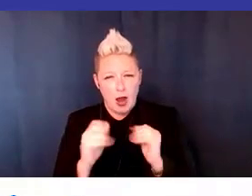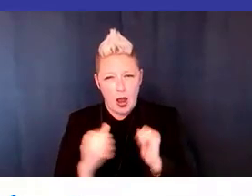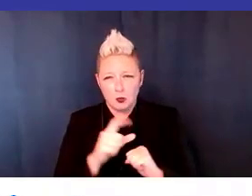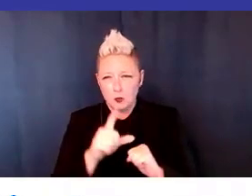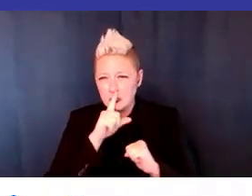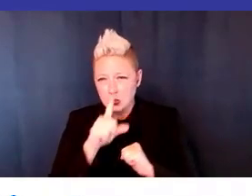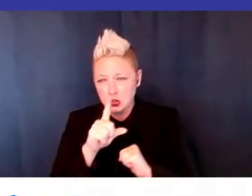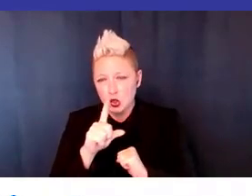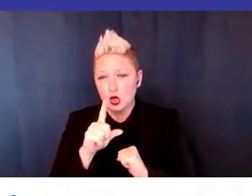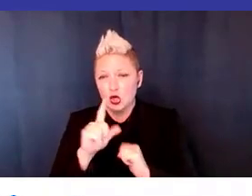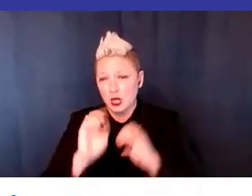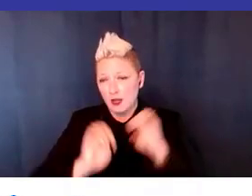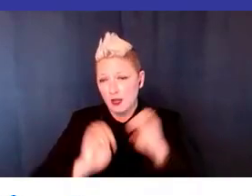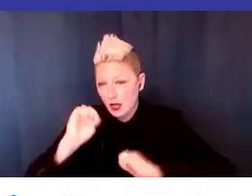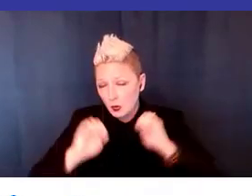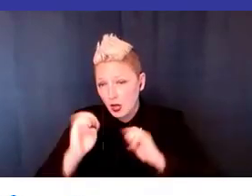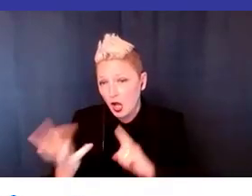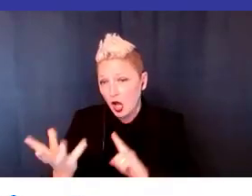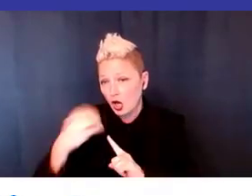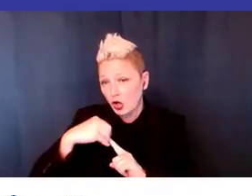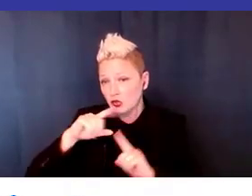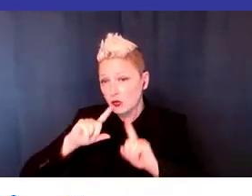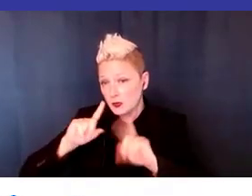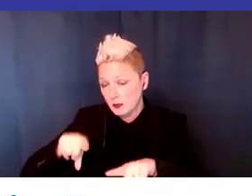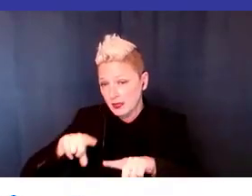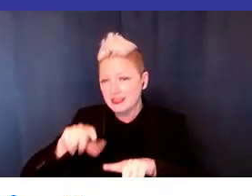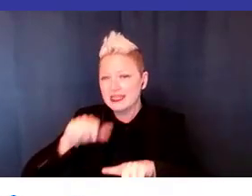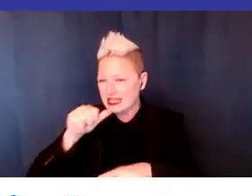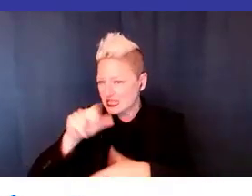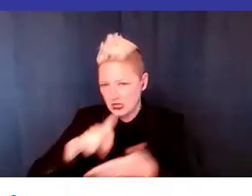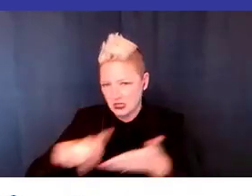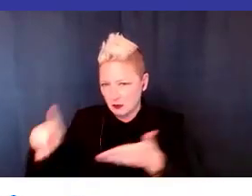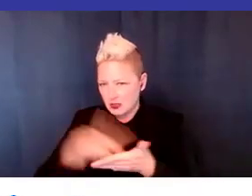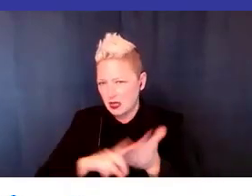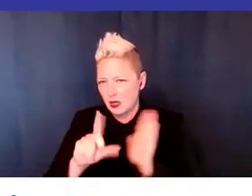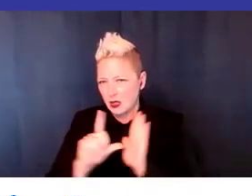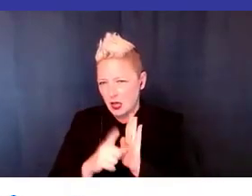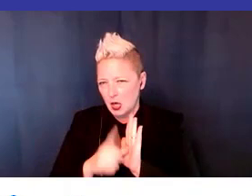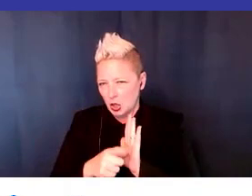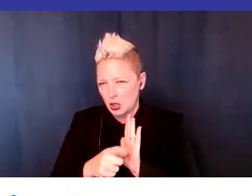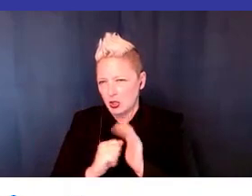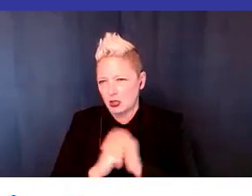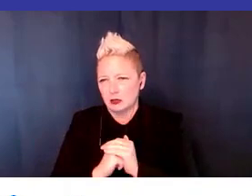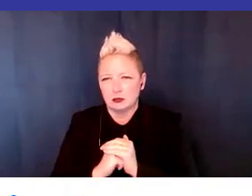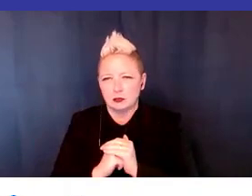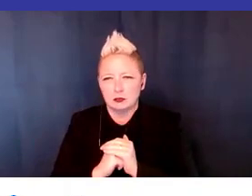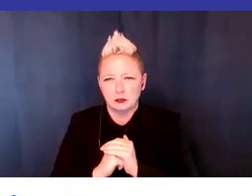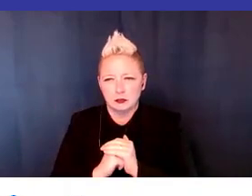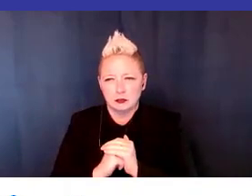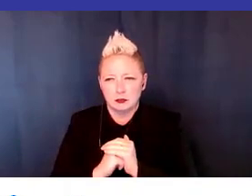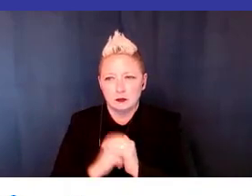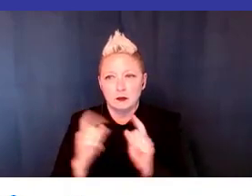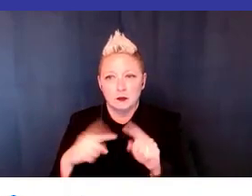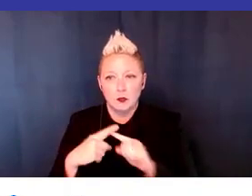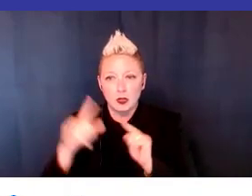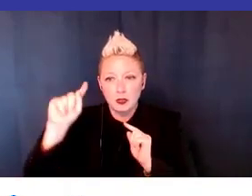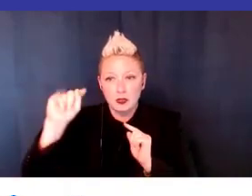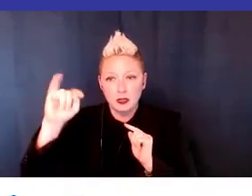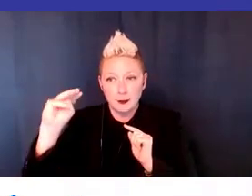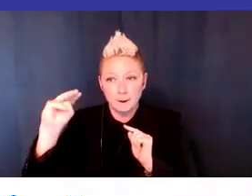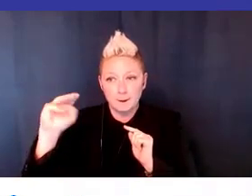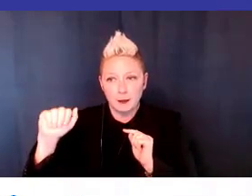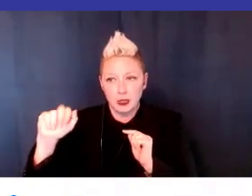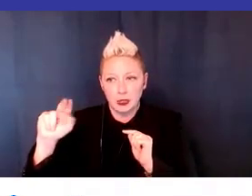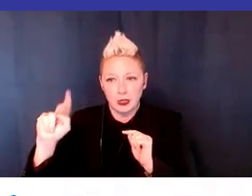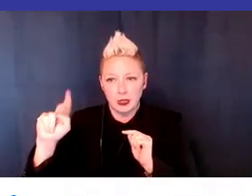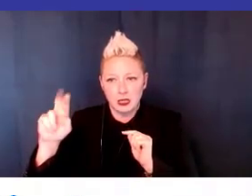are culturally responsive and non-discriminatory a bit later when Tim and Andrea